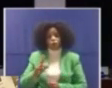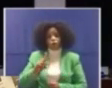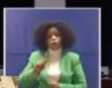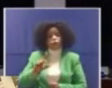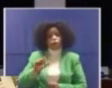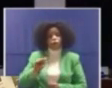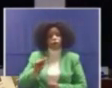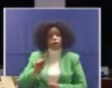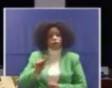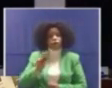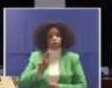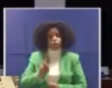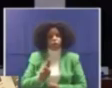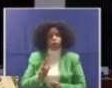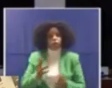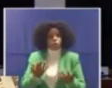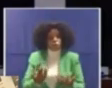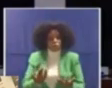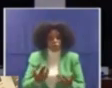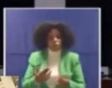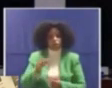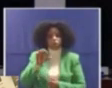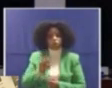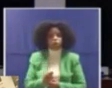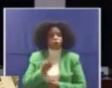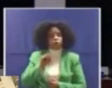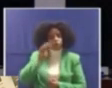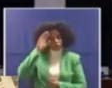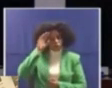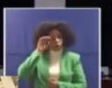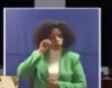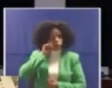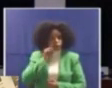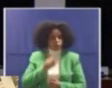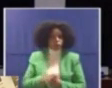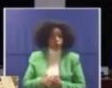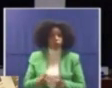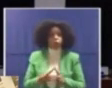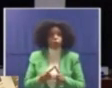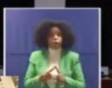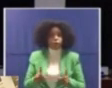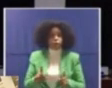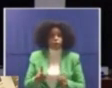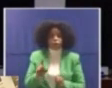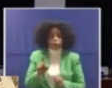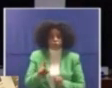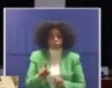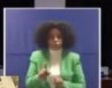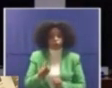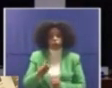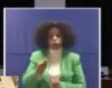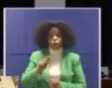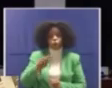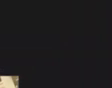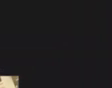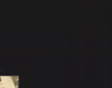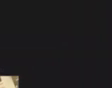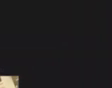Sudan. However, former Deputy Chief of the South Sudan Army, Thomas